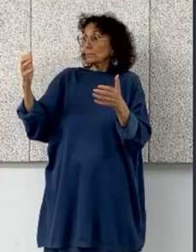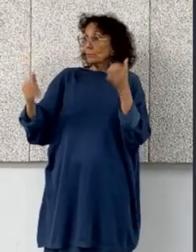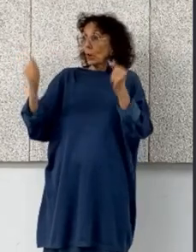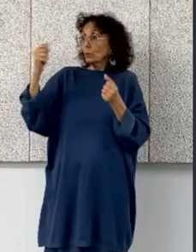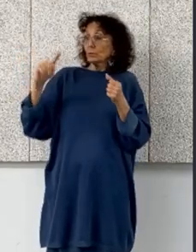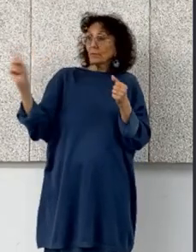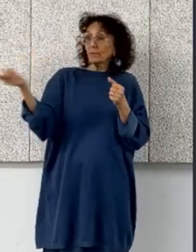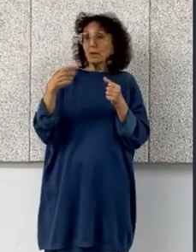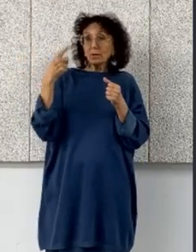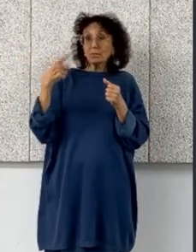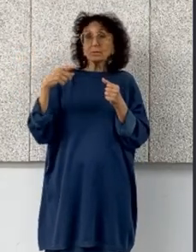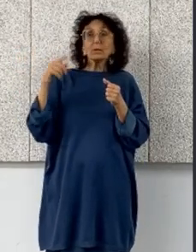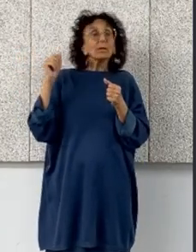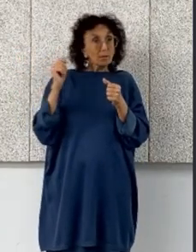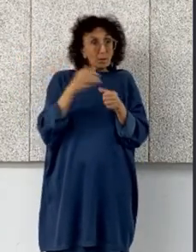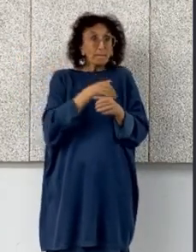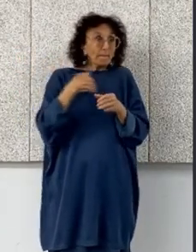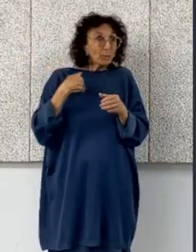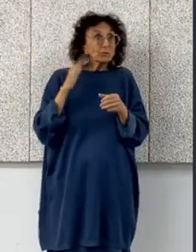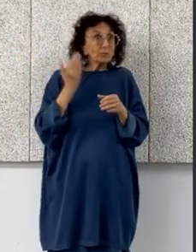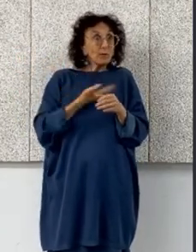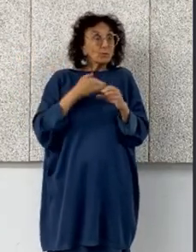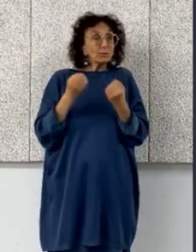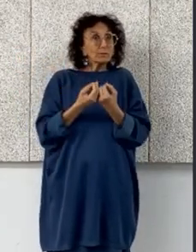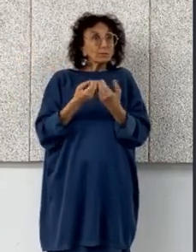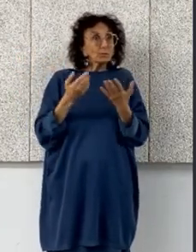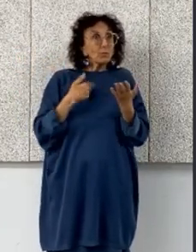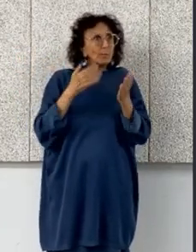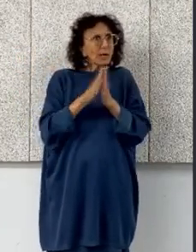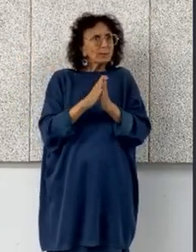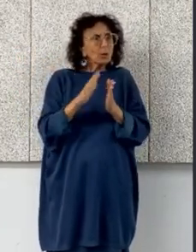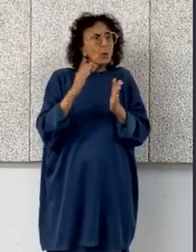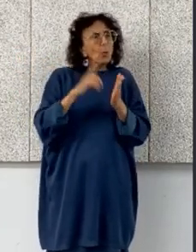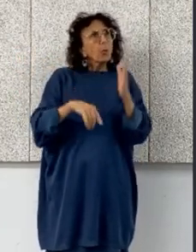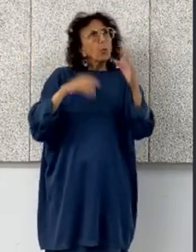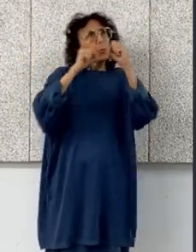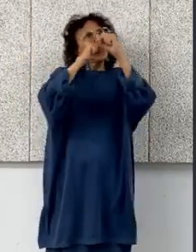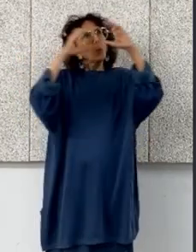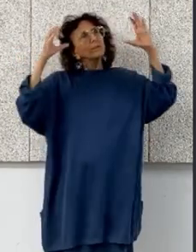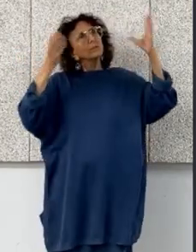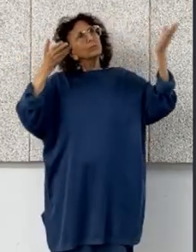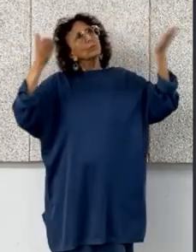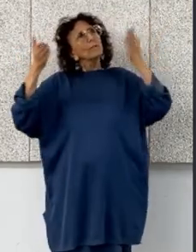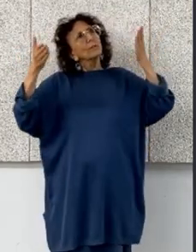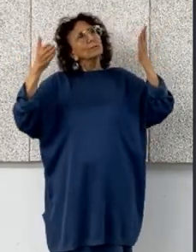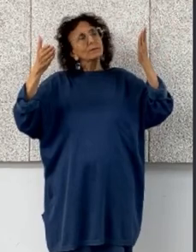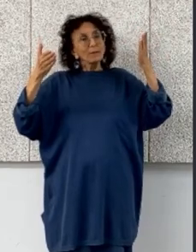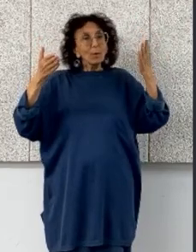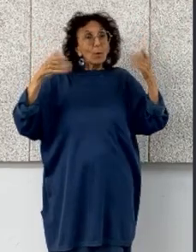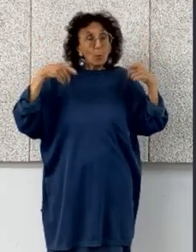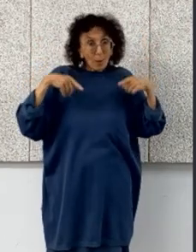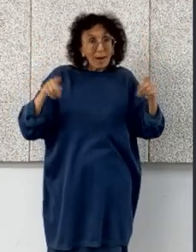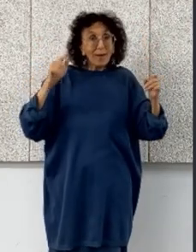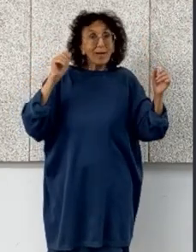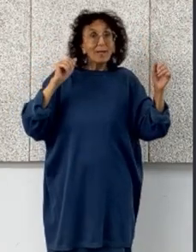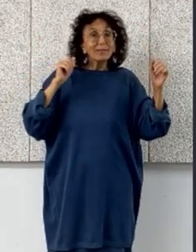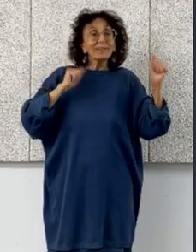of these people, if not all of these people, are our members. So yes, what is your vision for service in this moment of field-wide